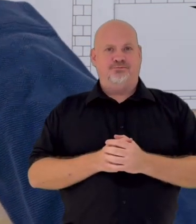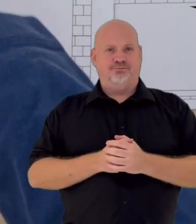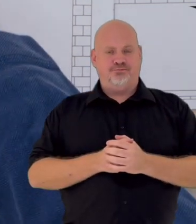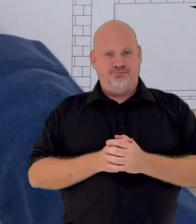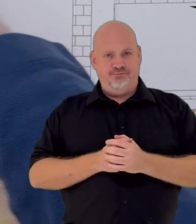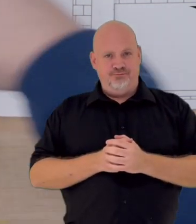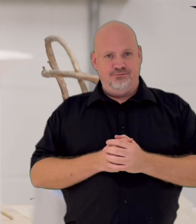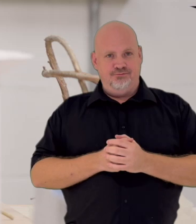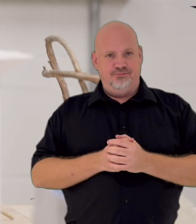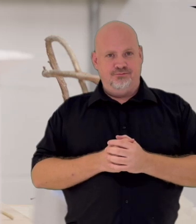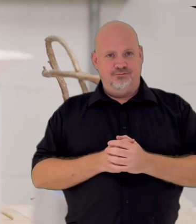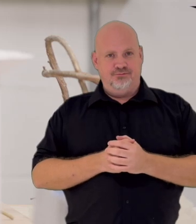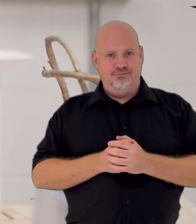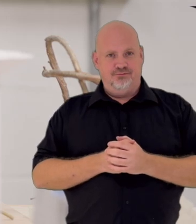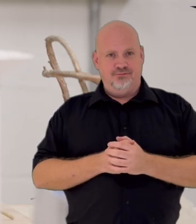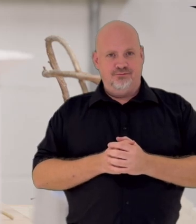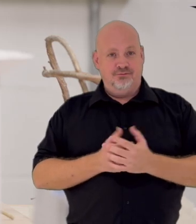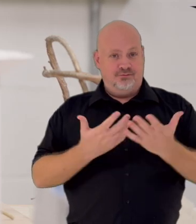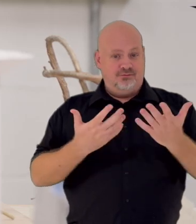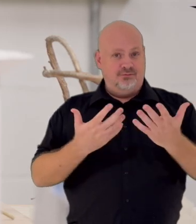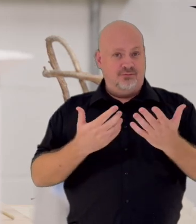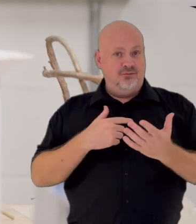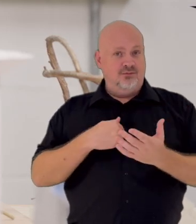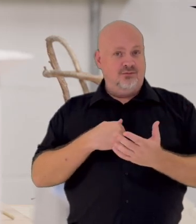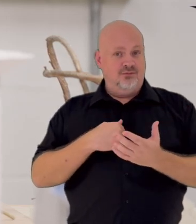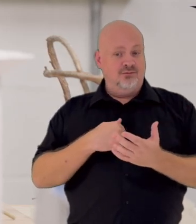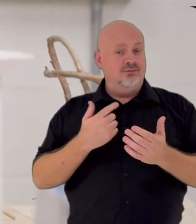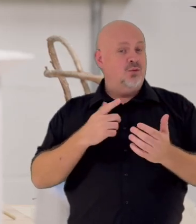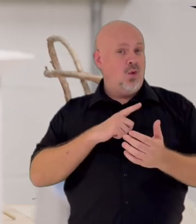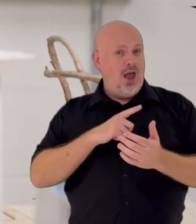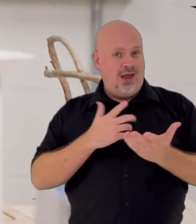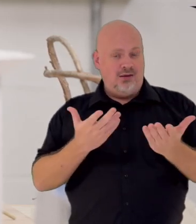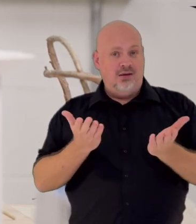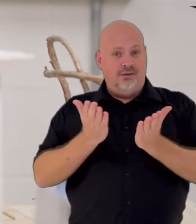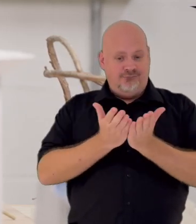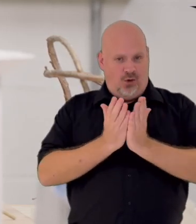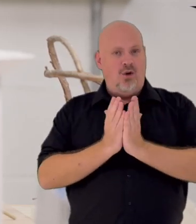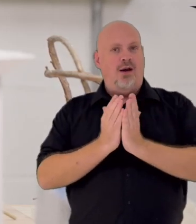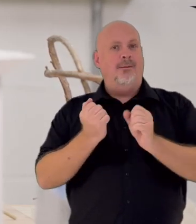And we're doing this so when we put them together, they'll make a cube.